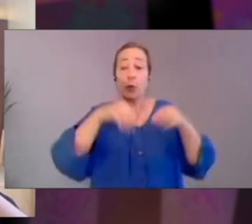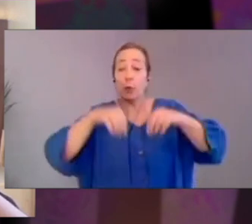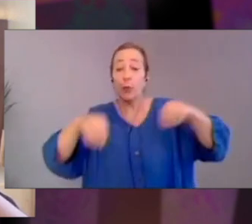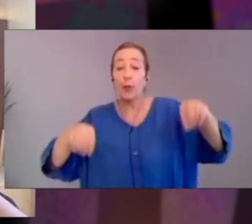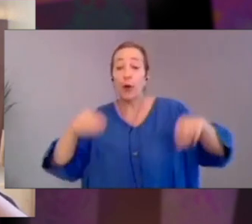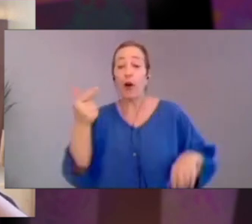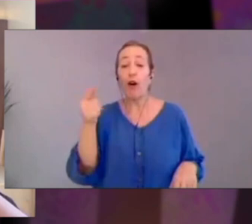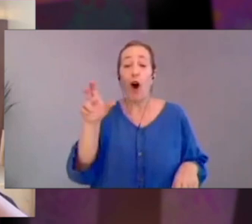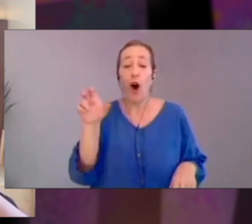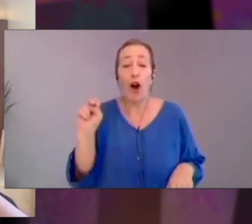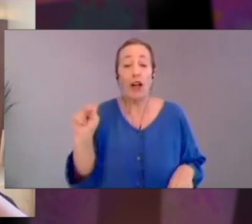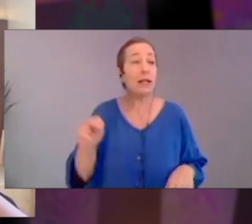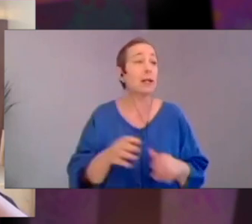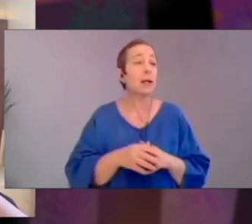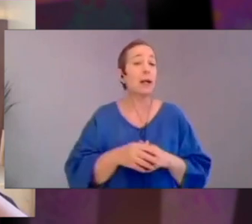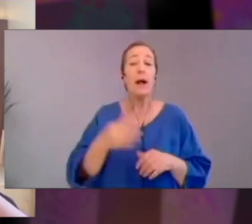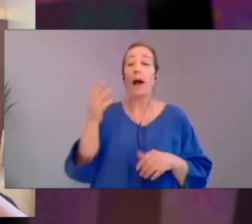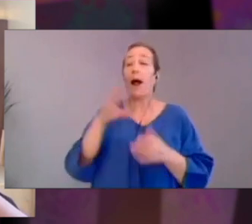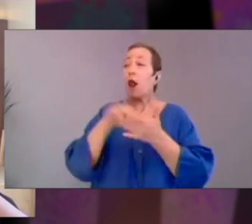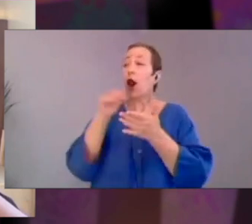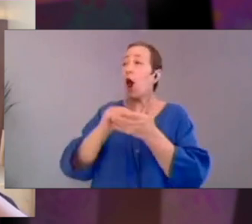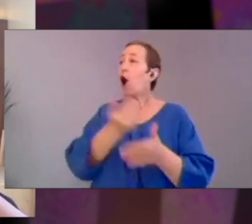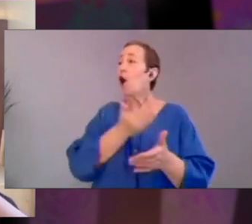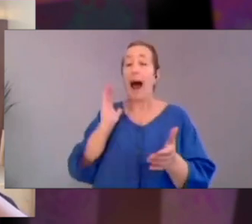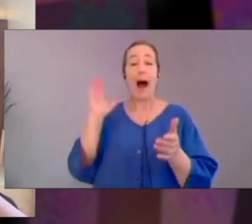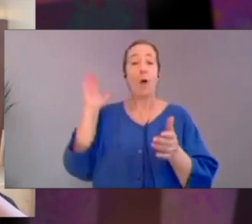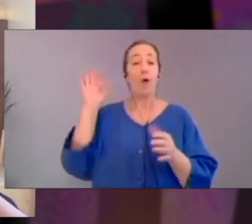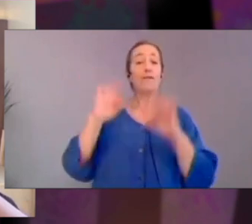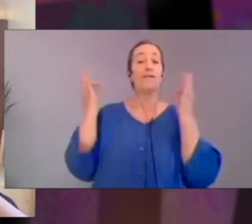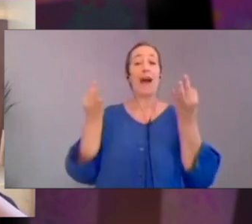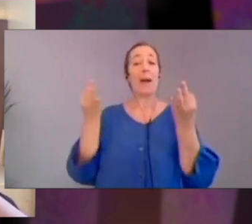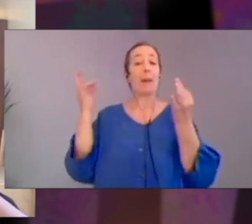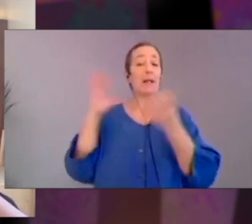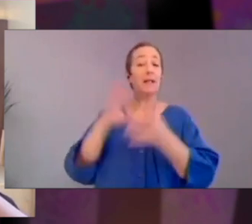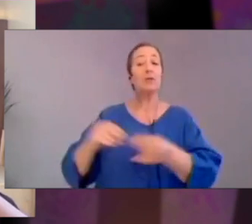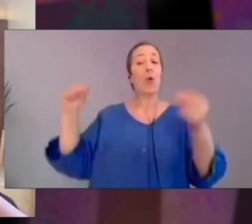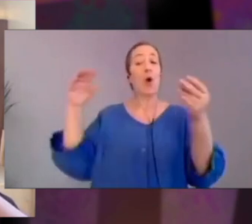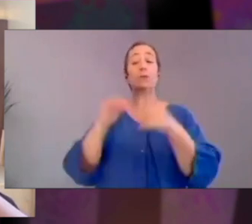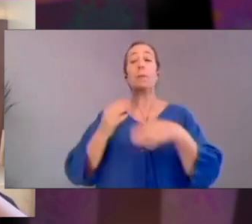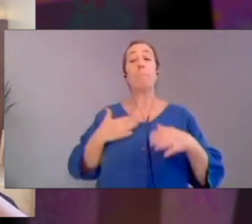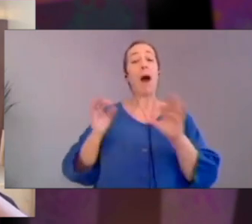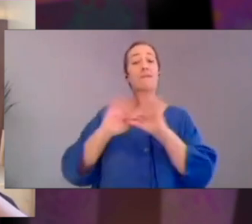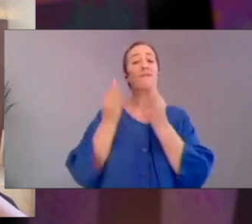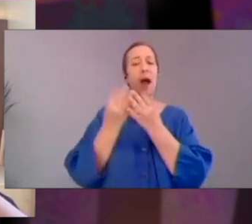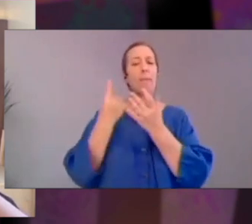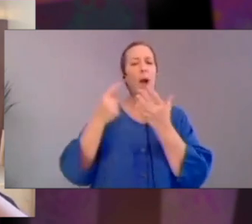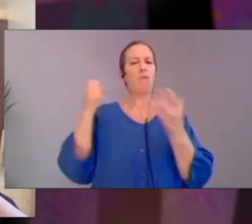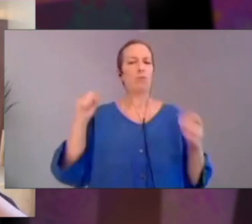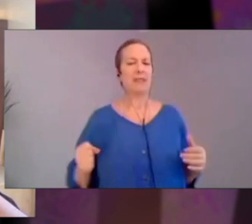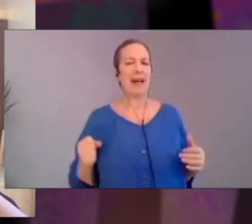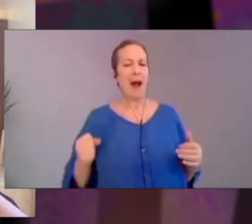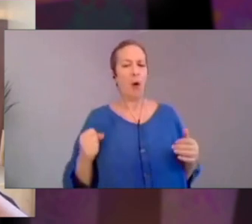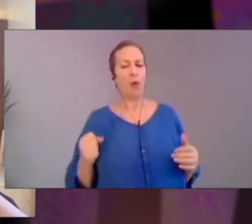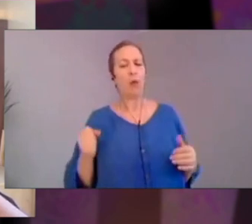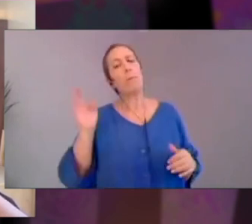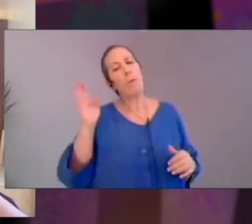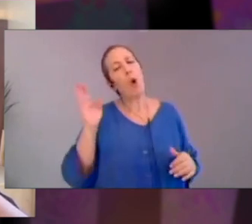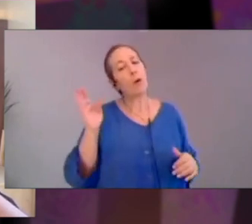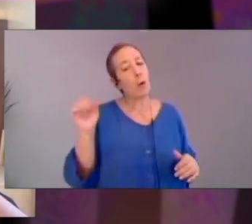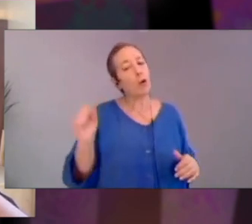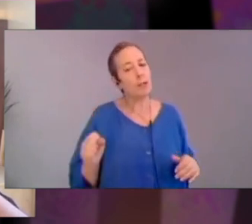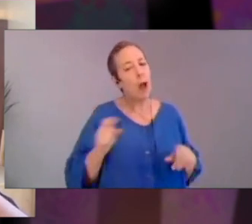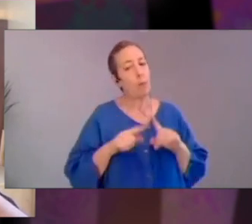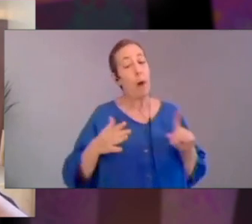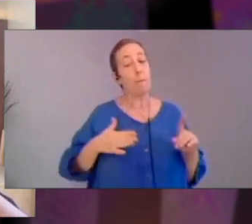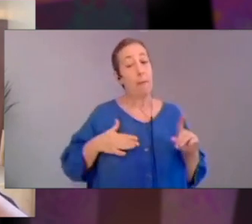we come from. All of my family comes from further south. Baltimore is part of the south, but my